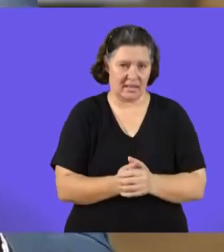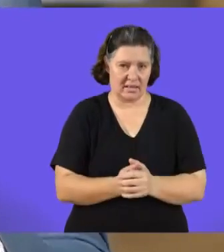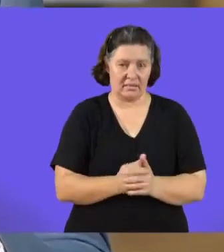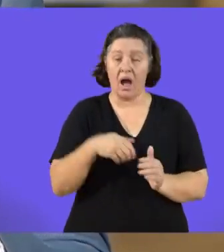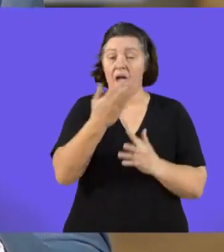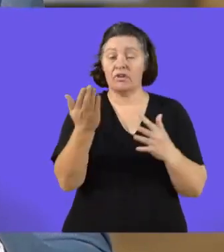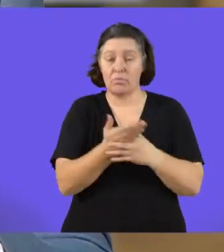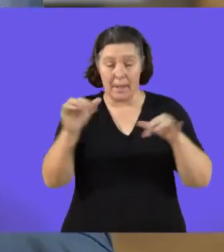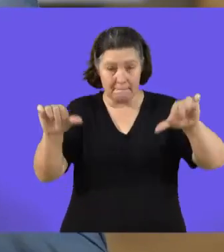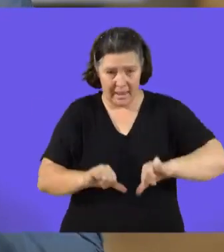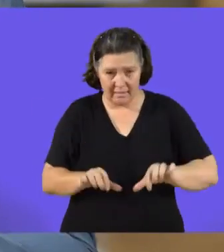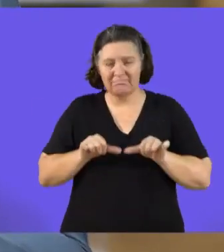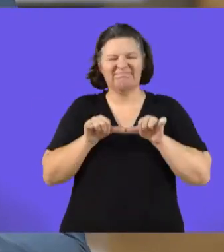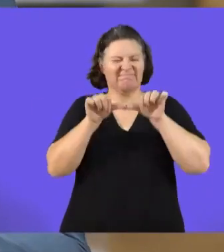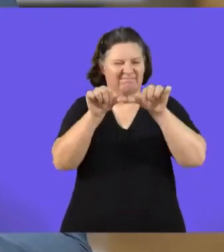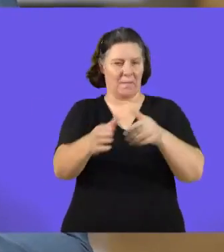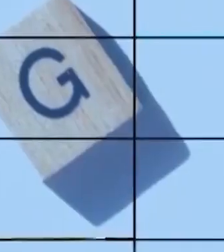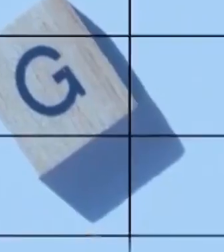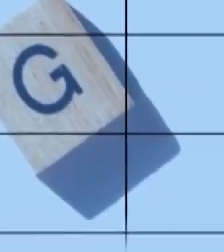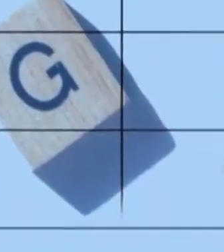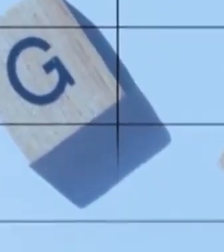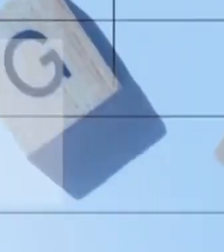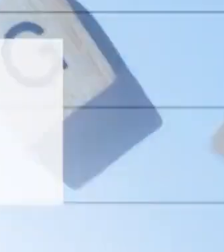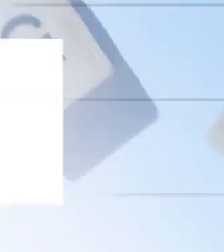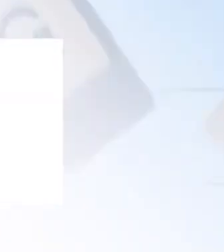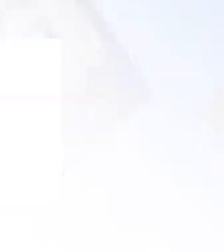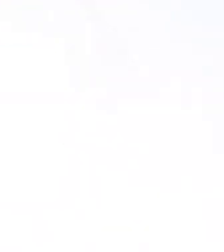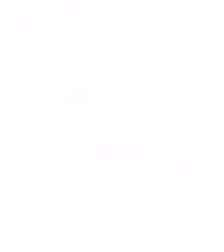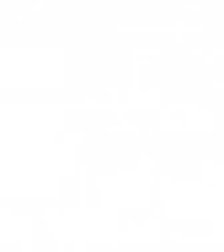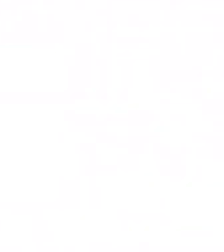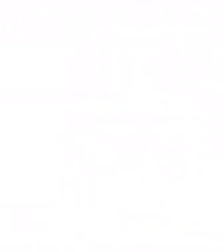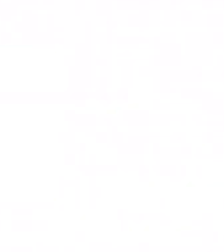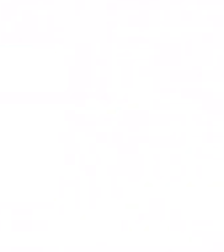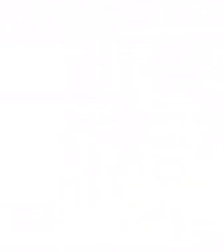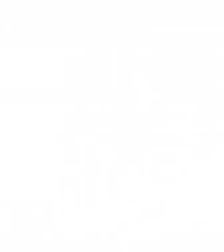come back after this break, we'll continue with the rest.